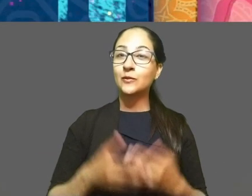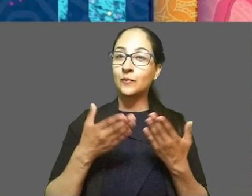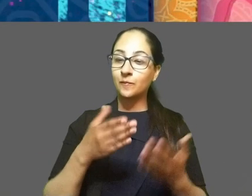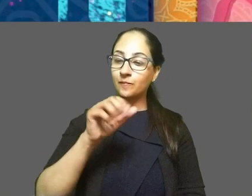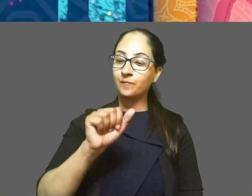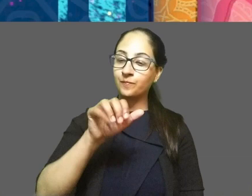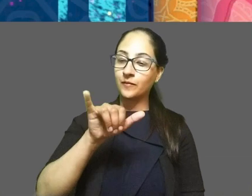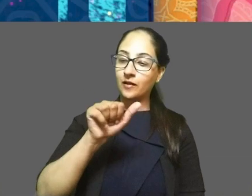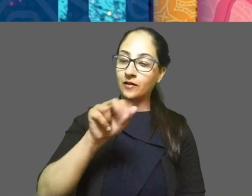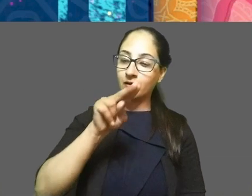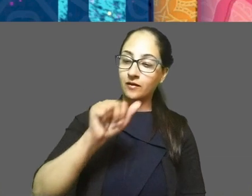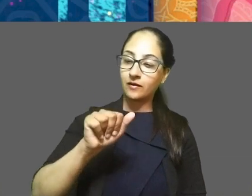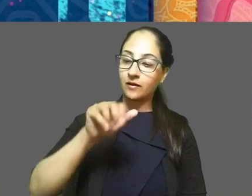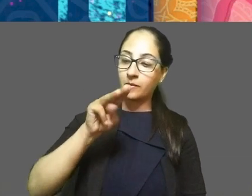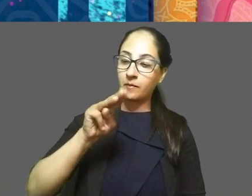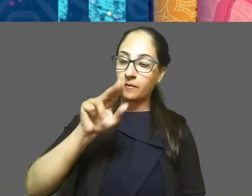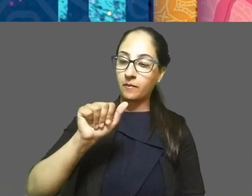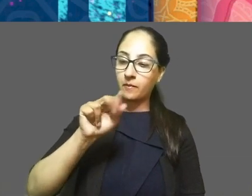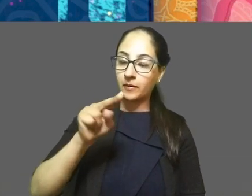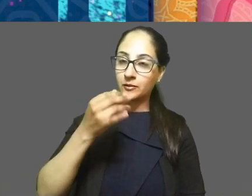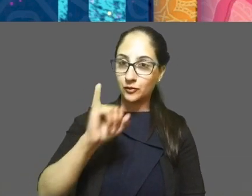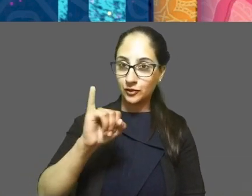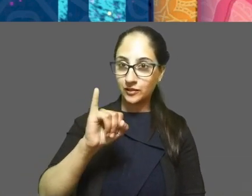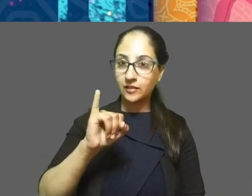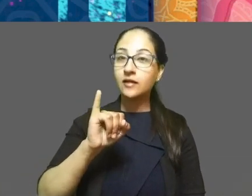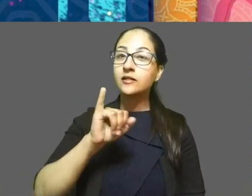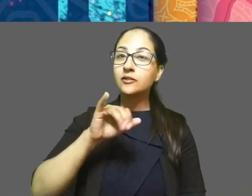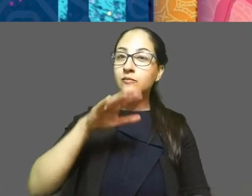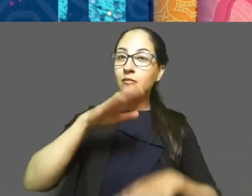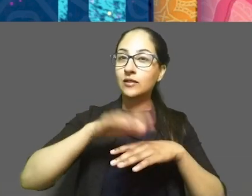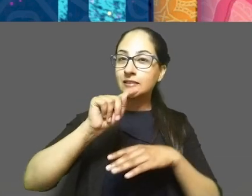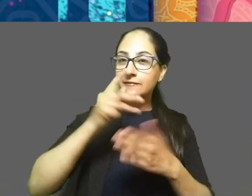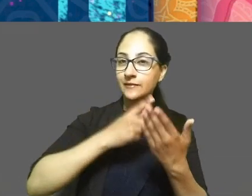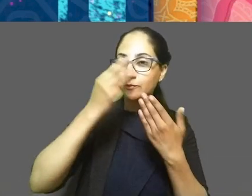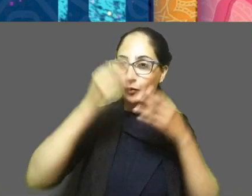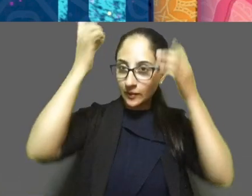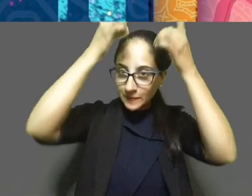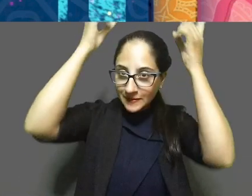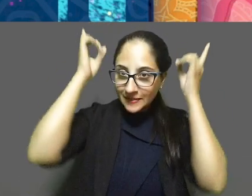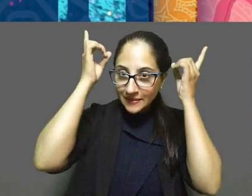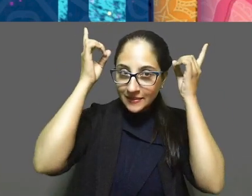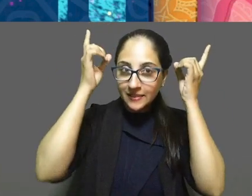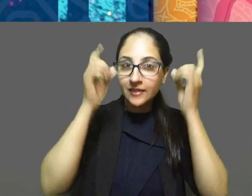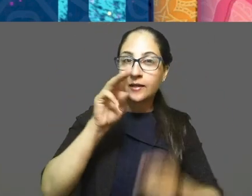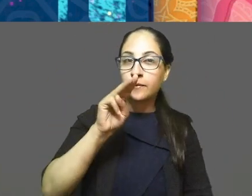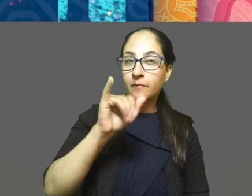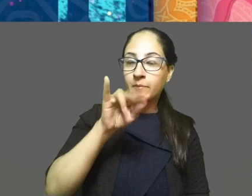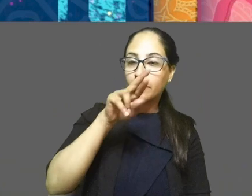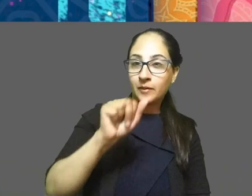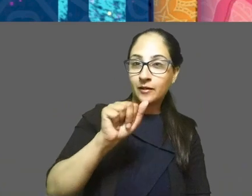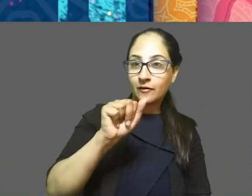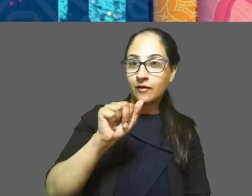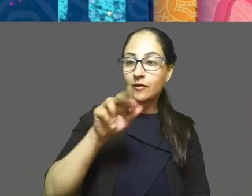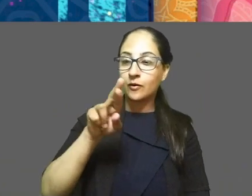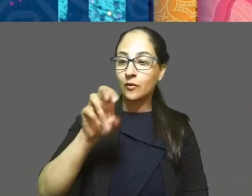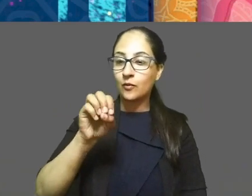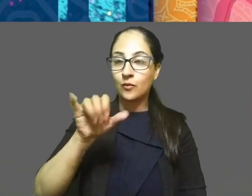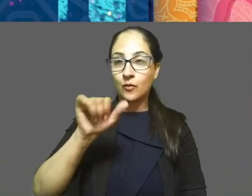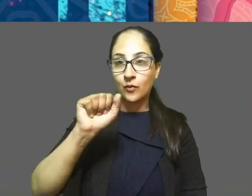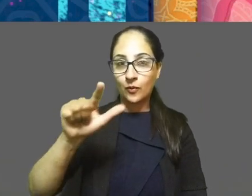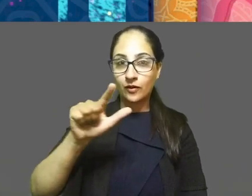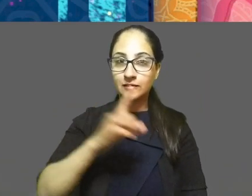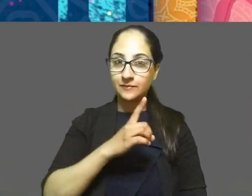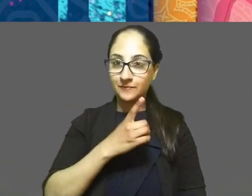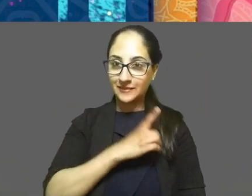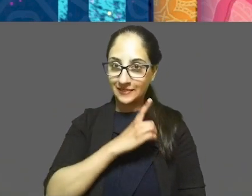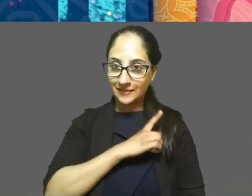two very special treats. First, we celebrate our very own Ayana Munji, who plays the voice of Sadia on the Disney